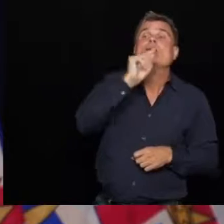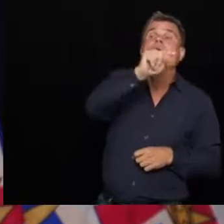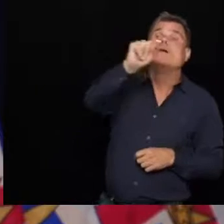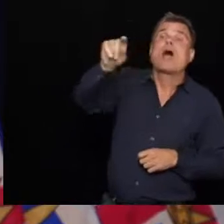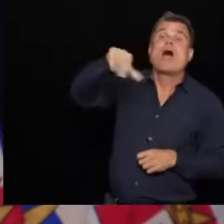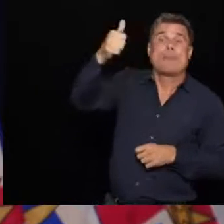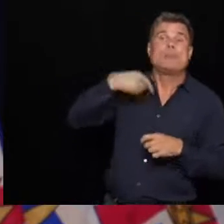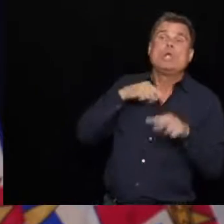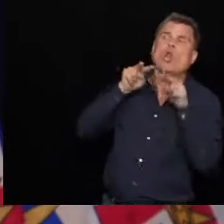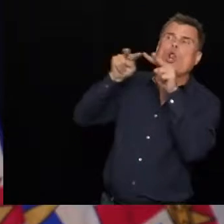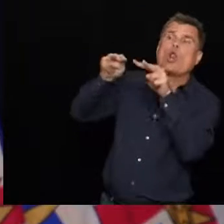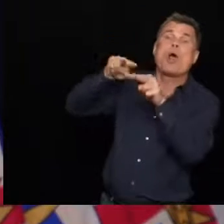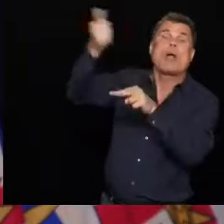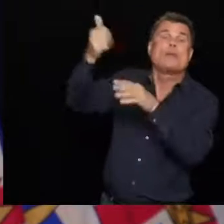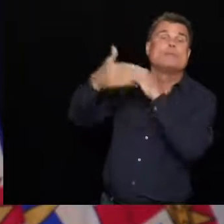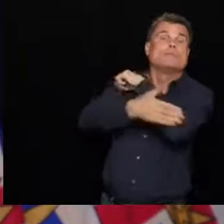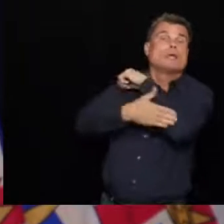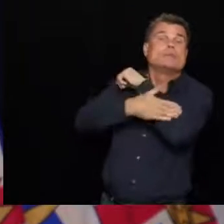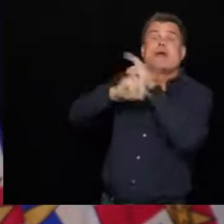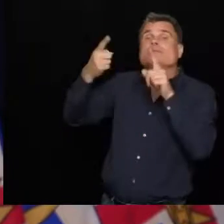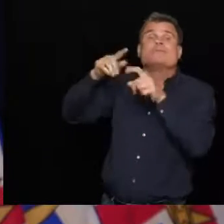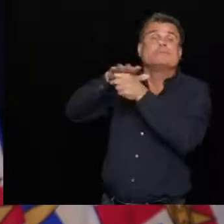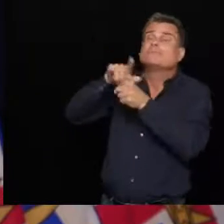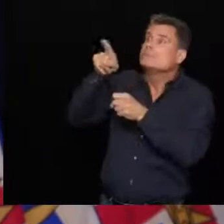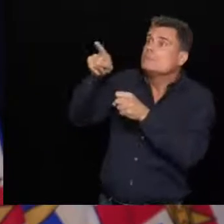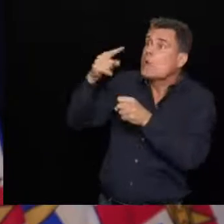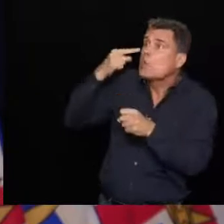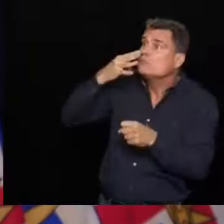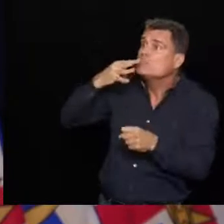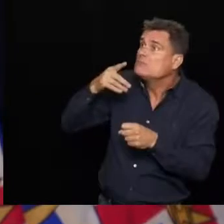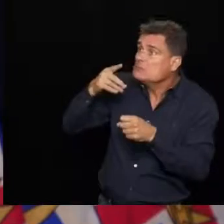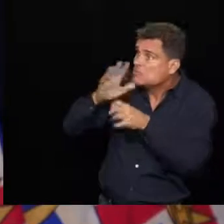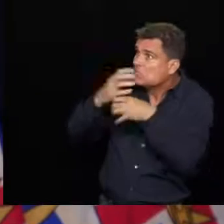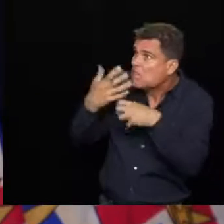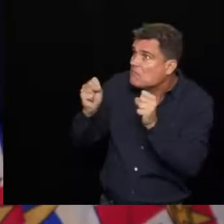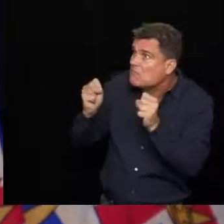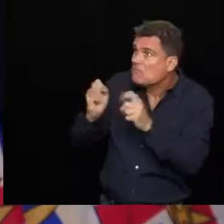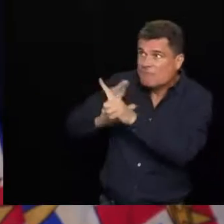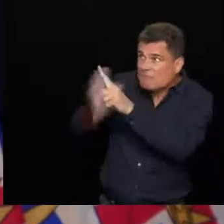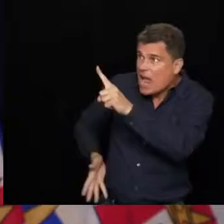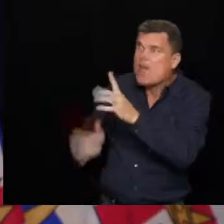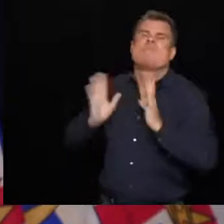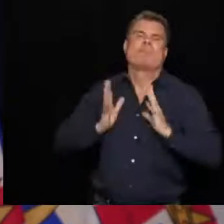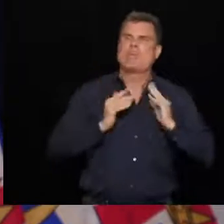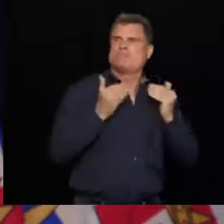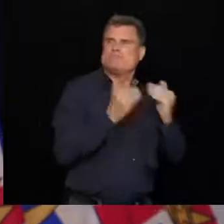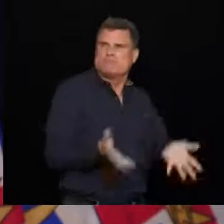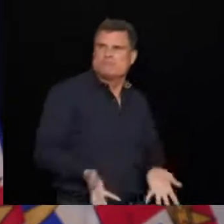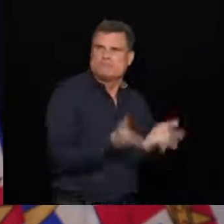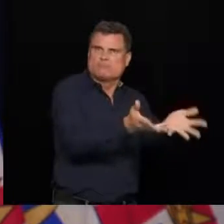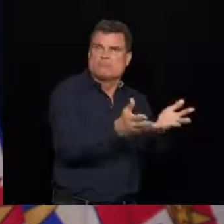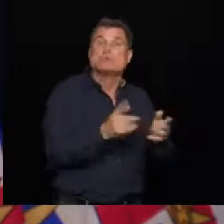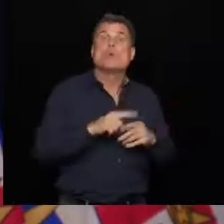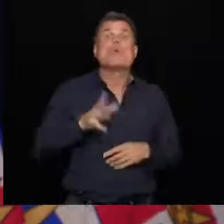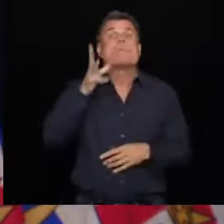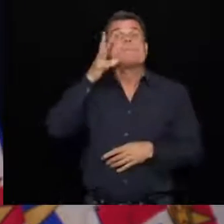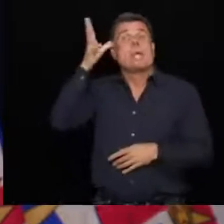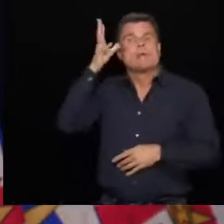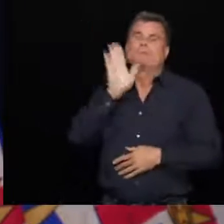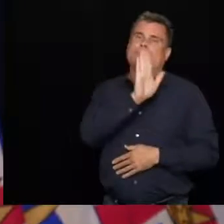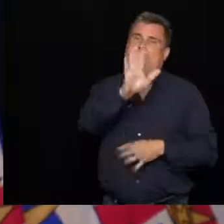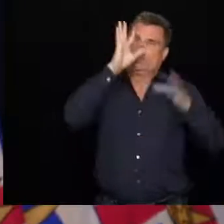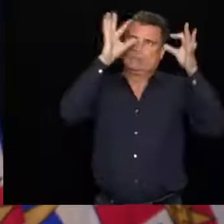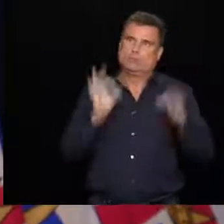of a measure that allows parents and the students, if you're older, to make a judgment call around some of the